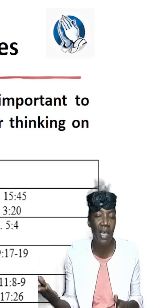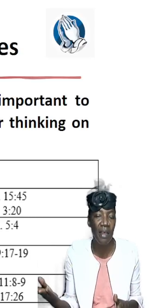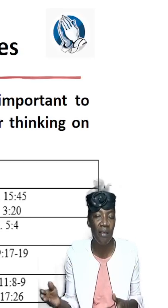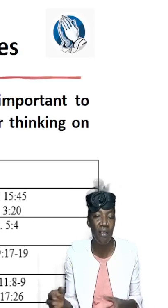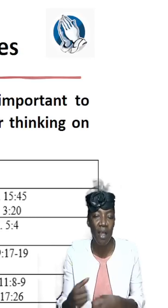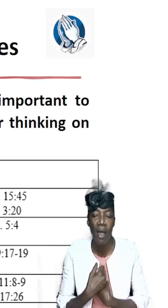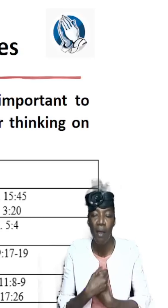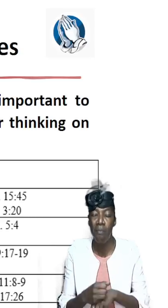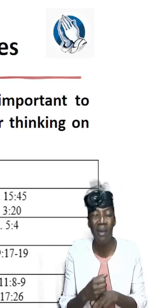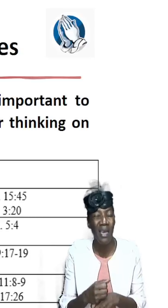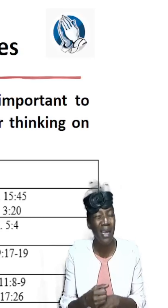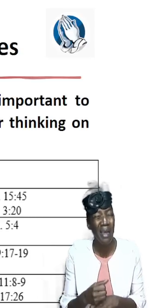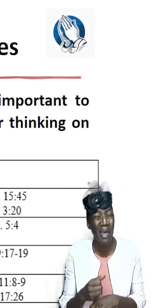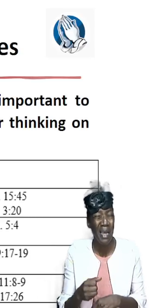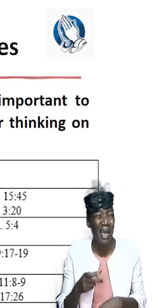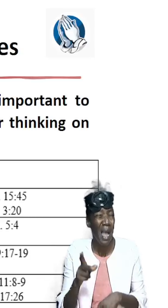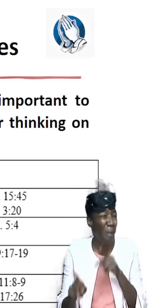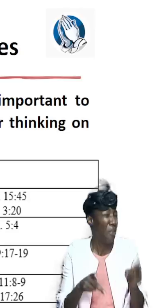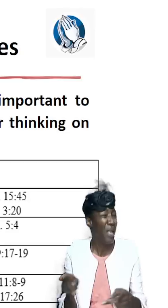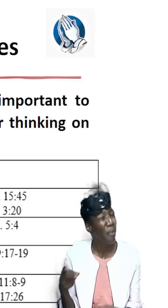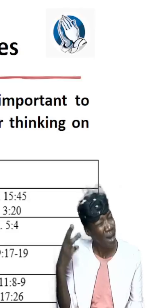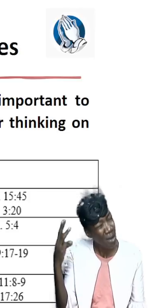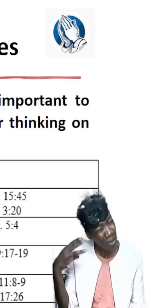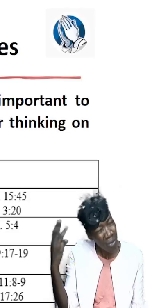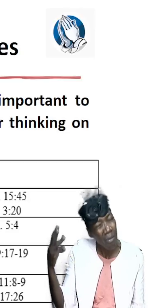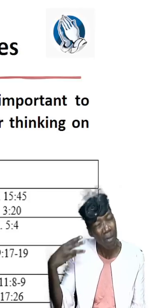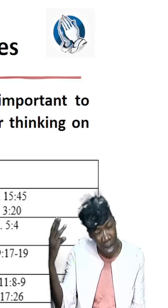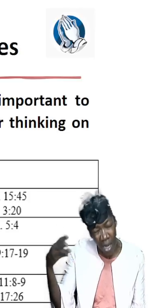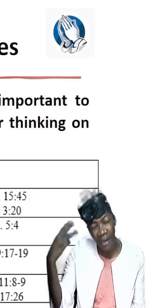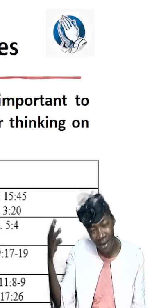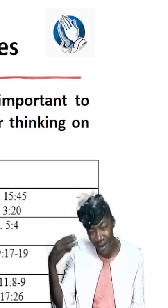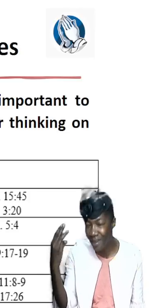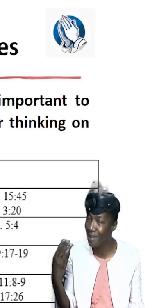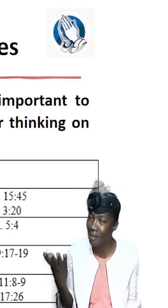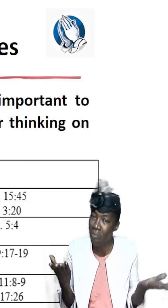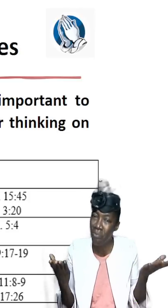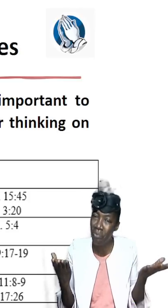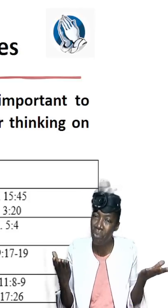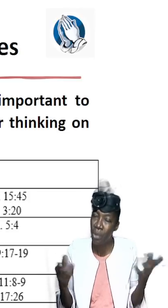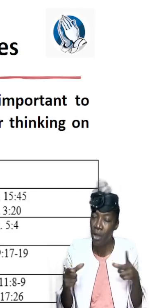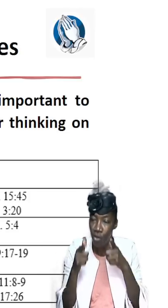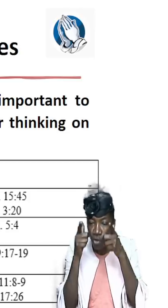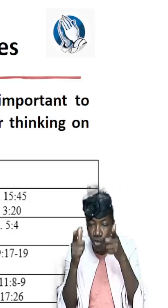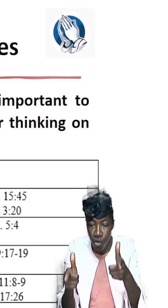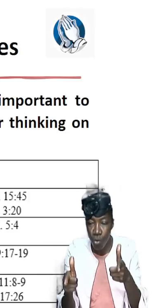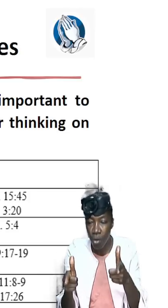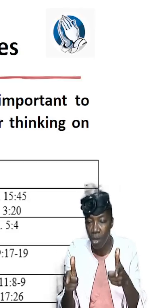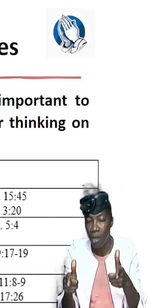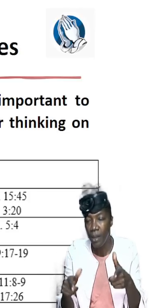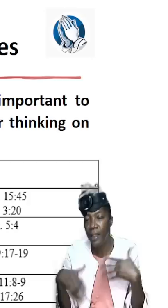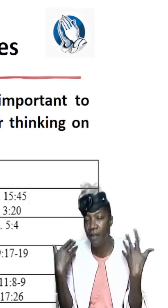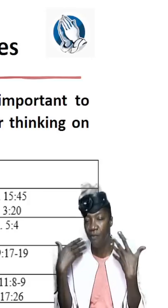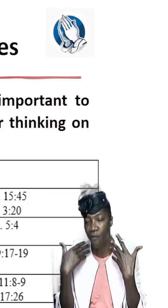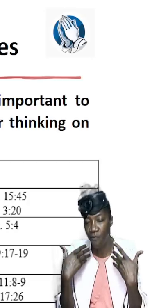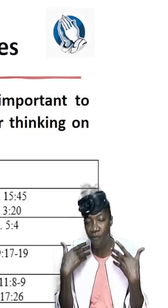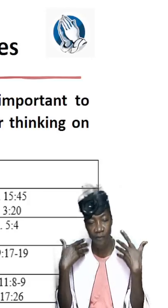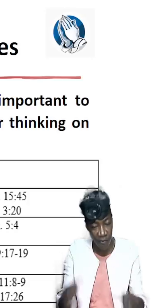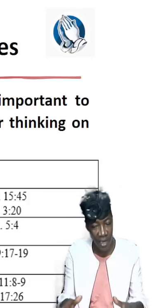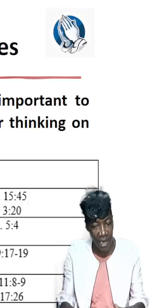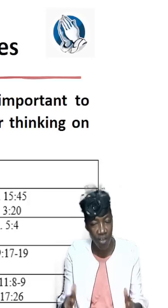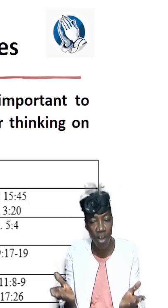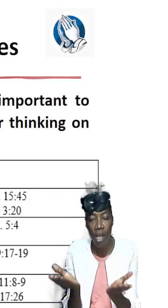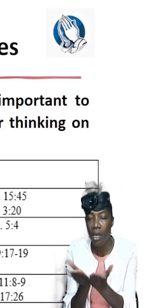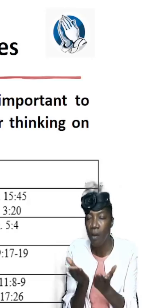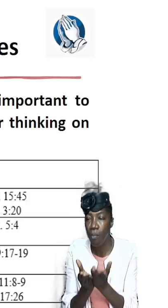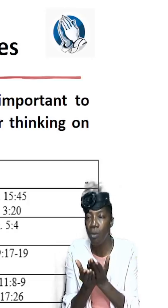have folks wondering, we will just jump at them, address a few more, and then we try to wrap up the book of